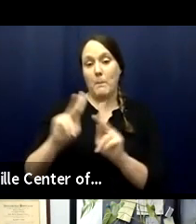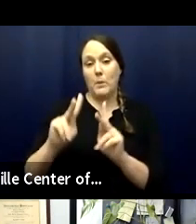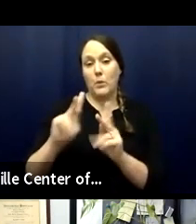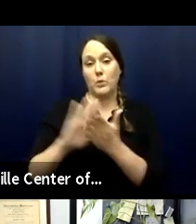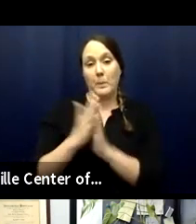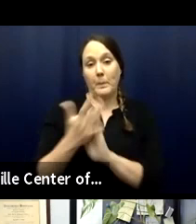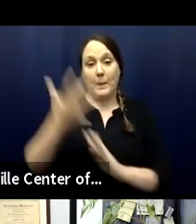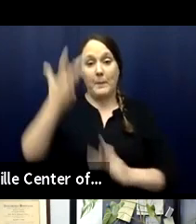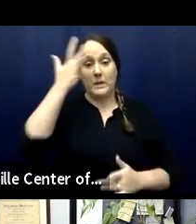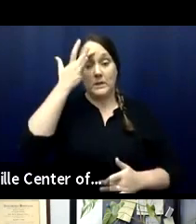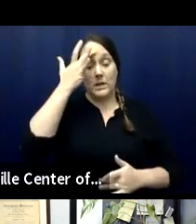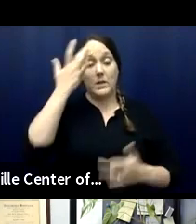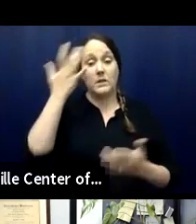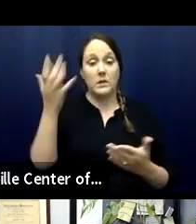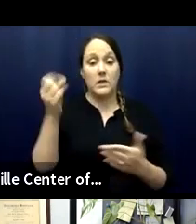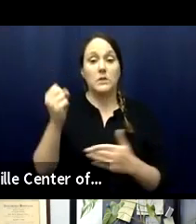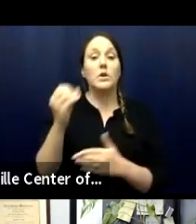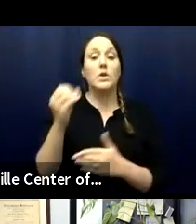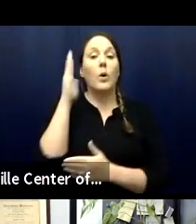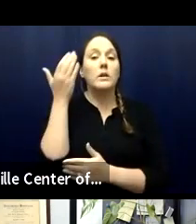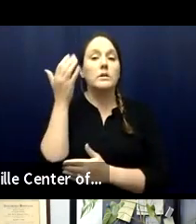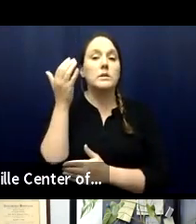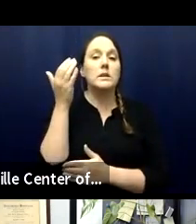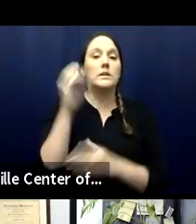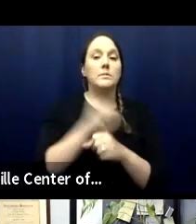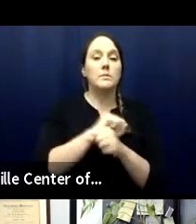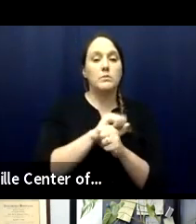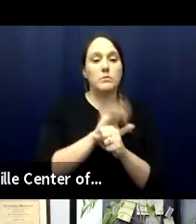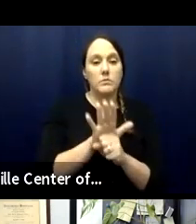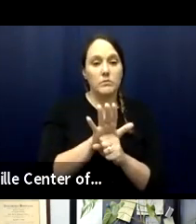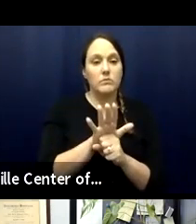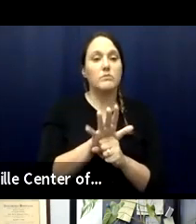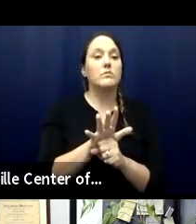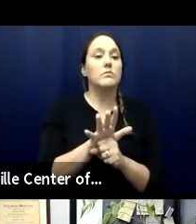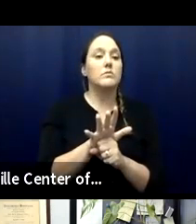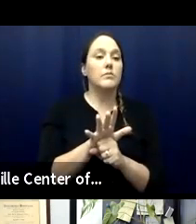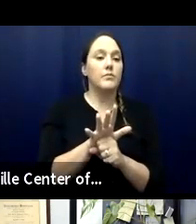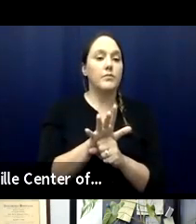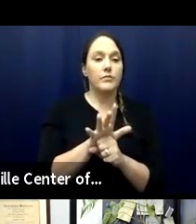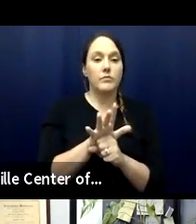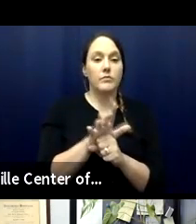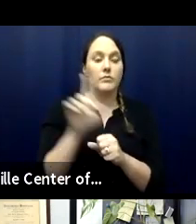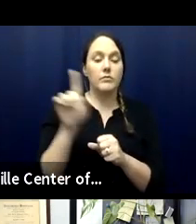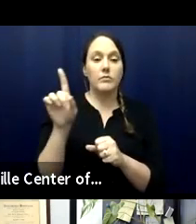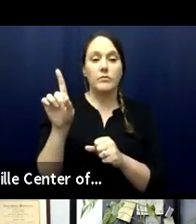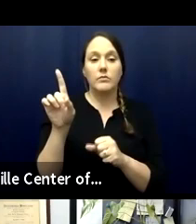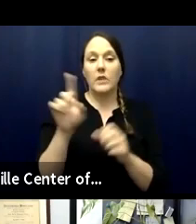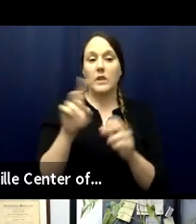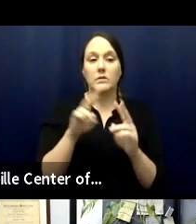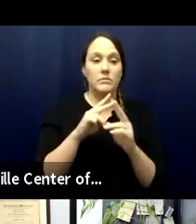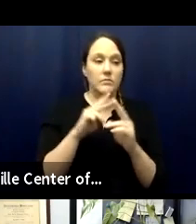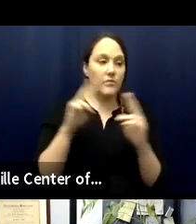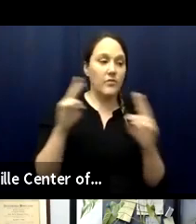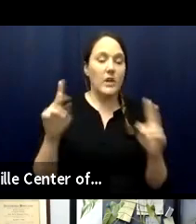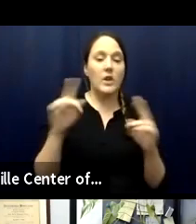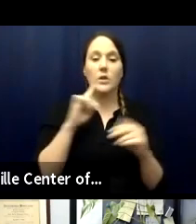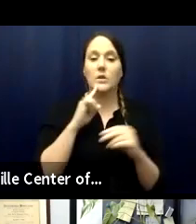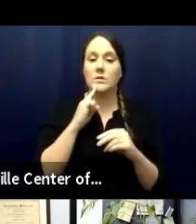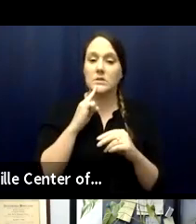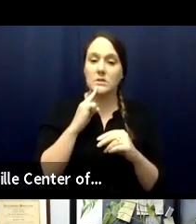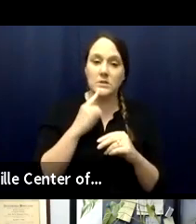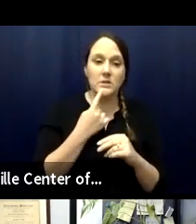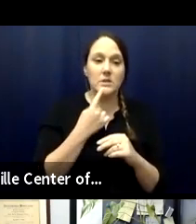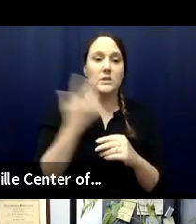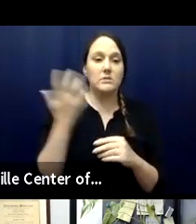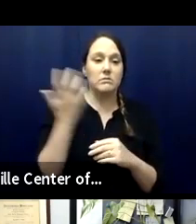sick. And so what seems to be the case with COVID-19, though, is it's just very significantly, it